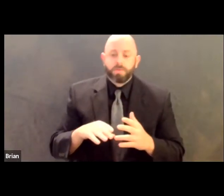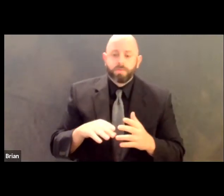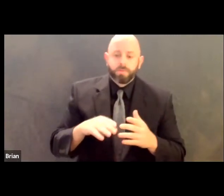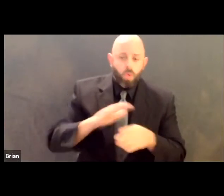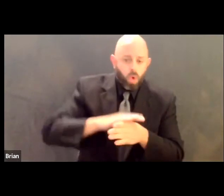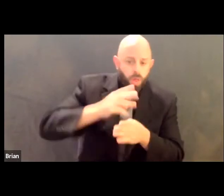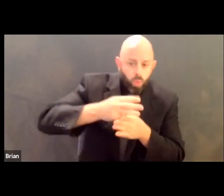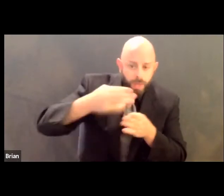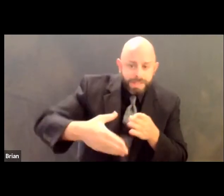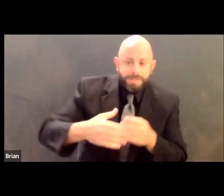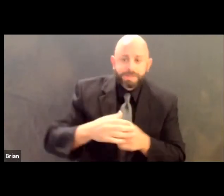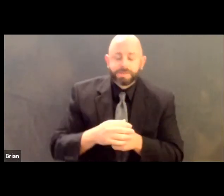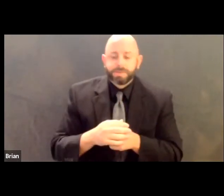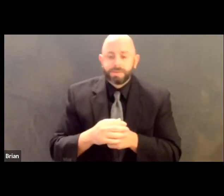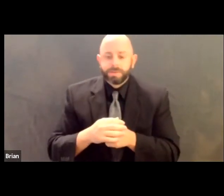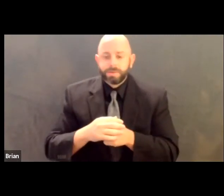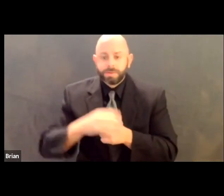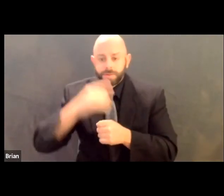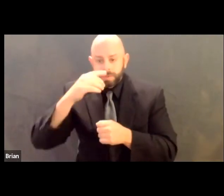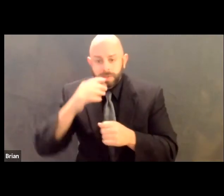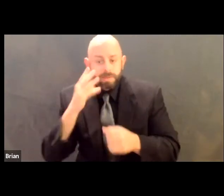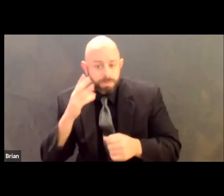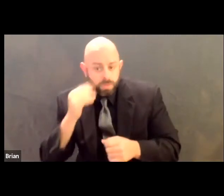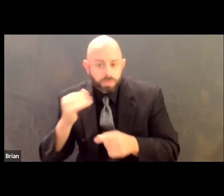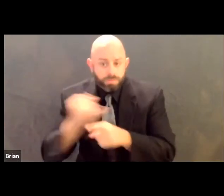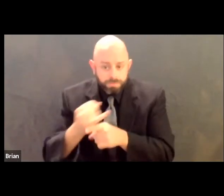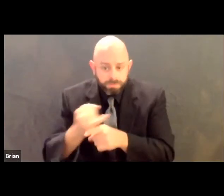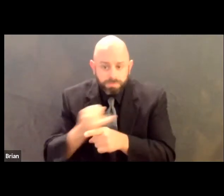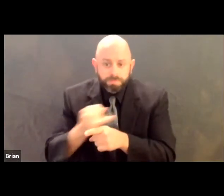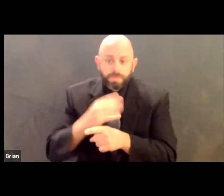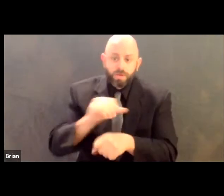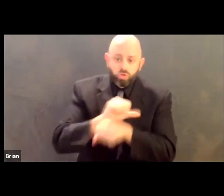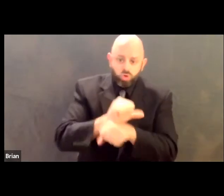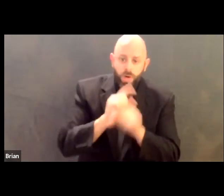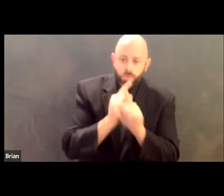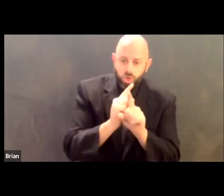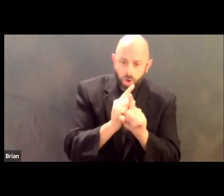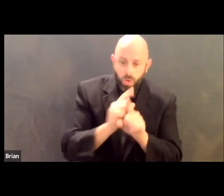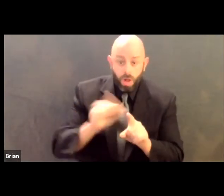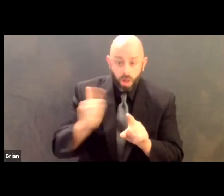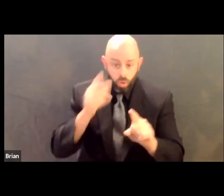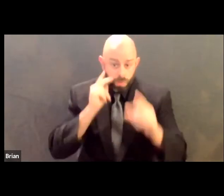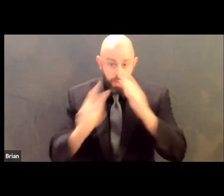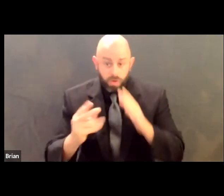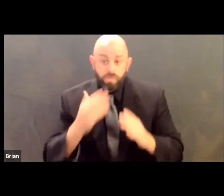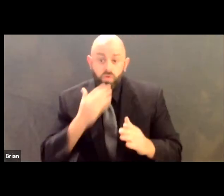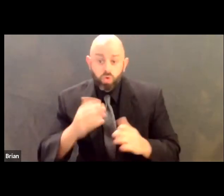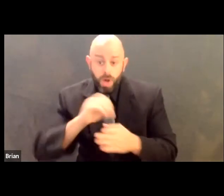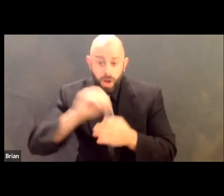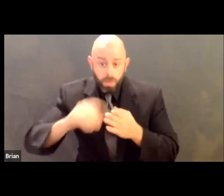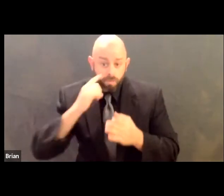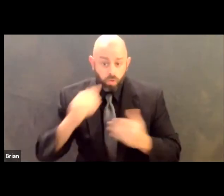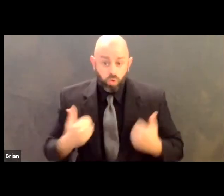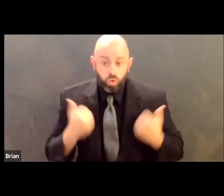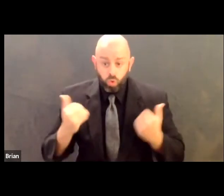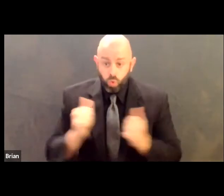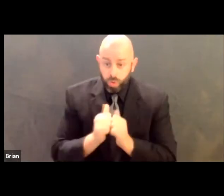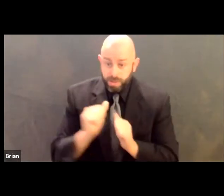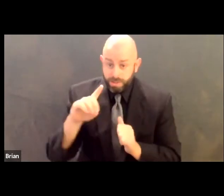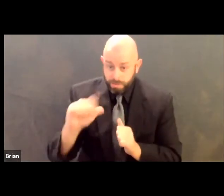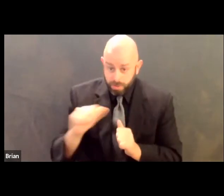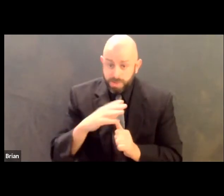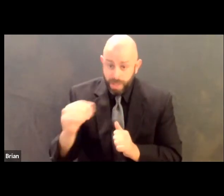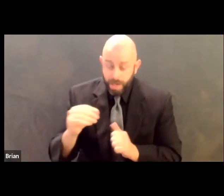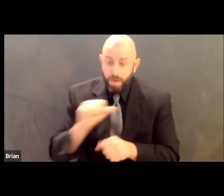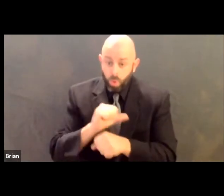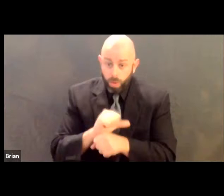internships and job shadowing. Another predictor of good outcomes for youth with disabilities in employment is